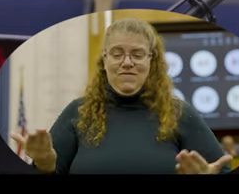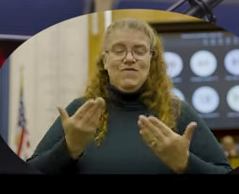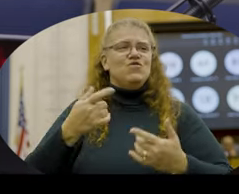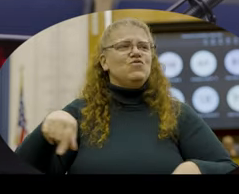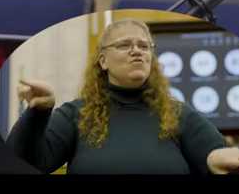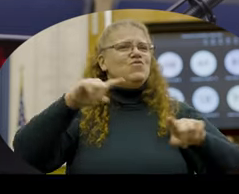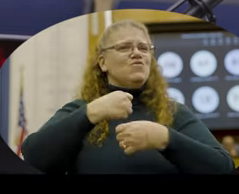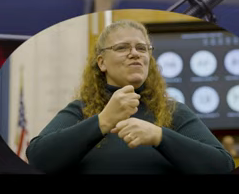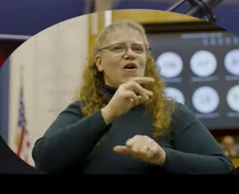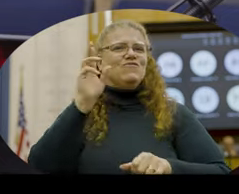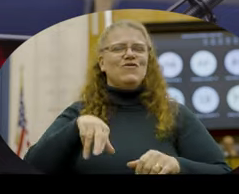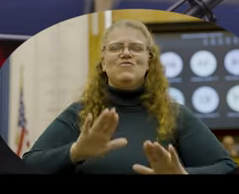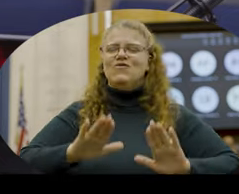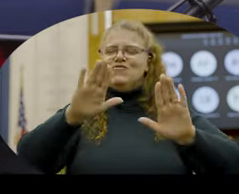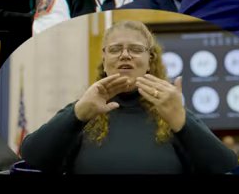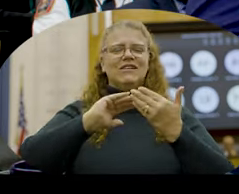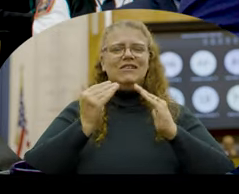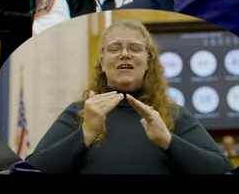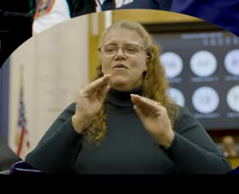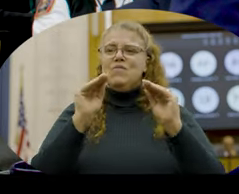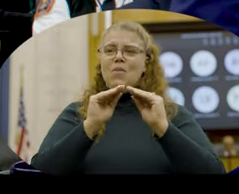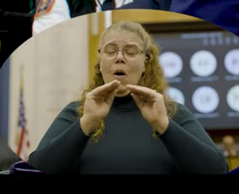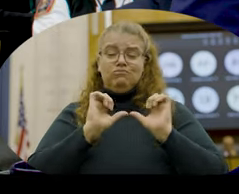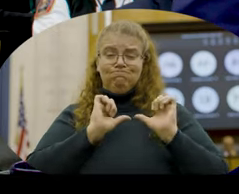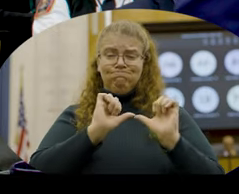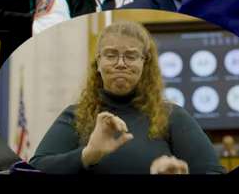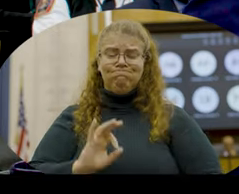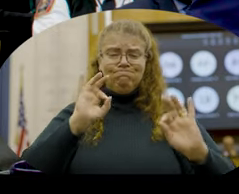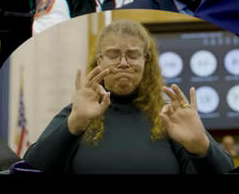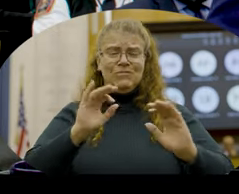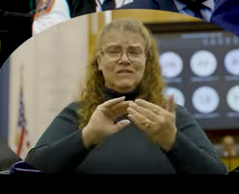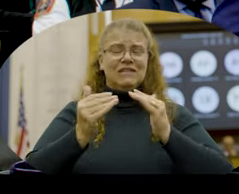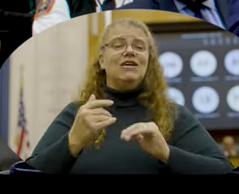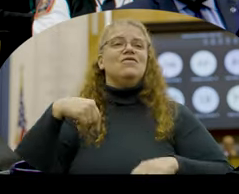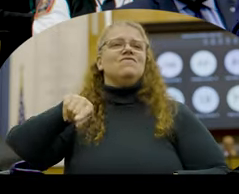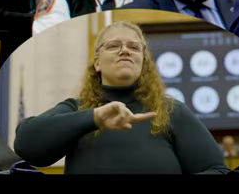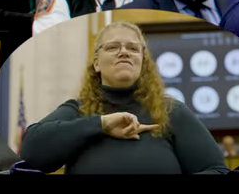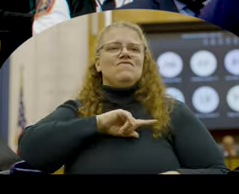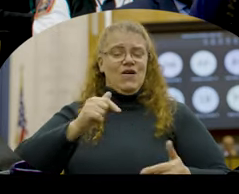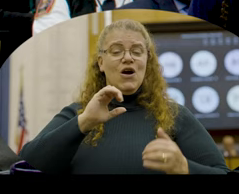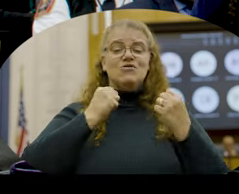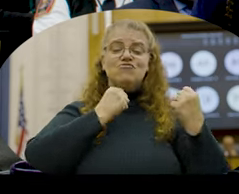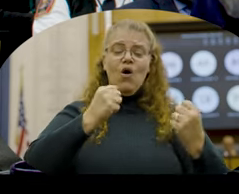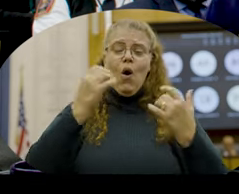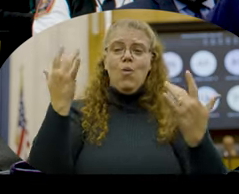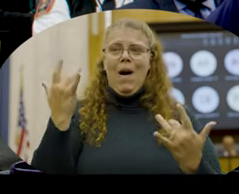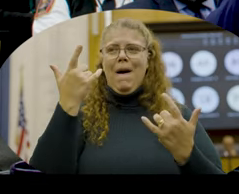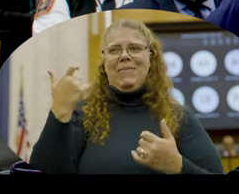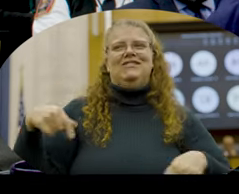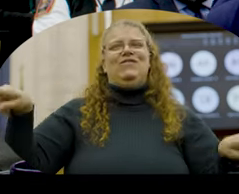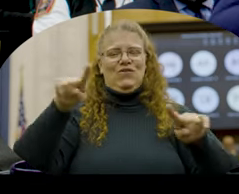made Richmond a great city, a more resilient city. We are stronger because of